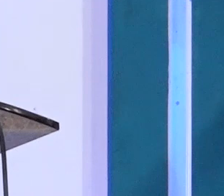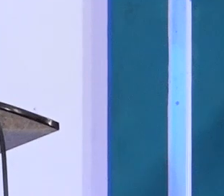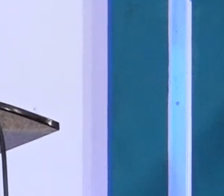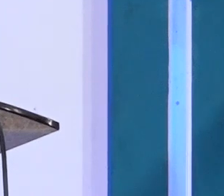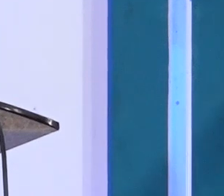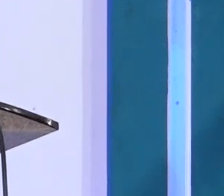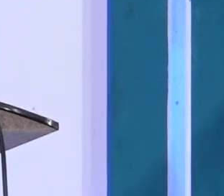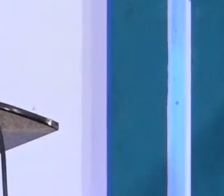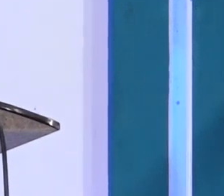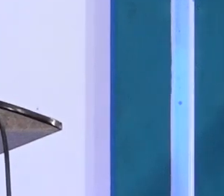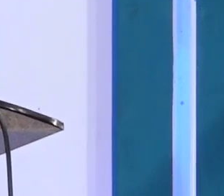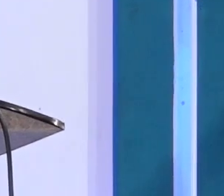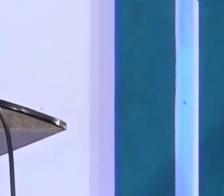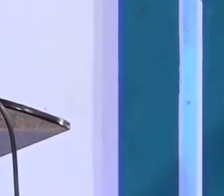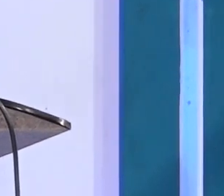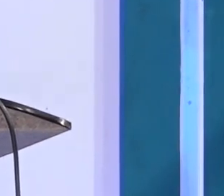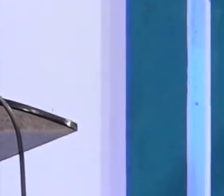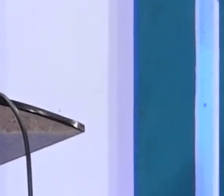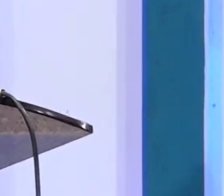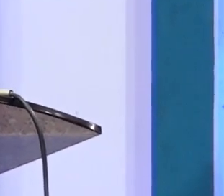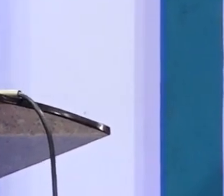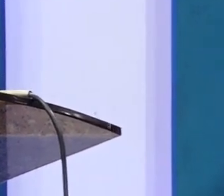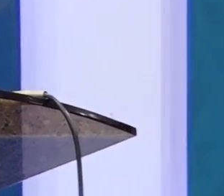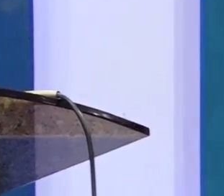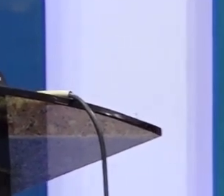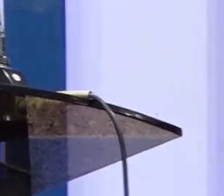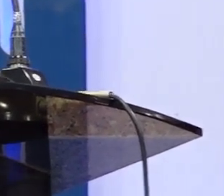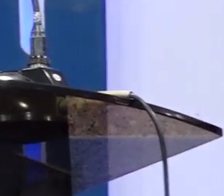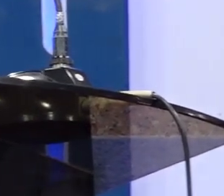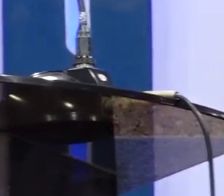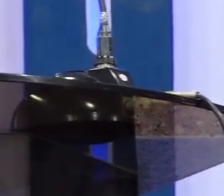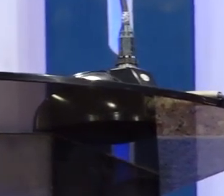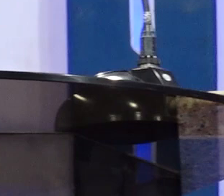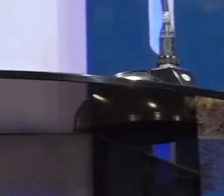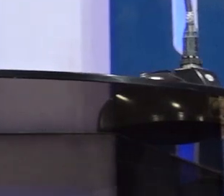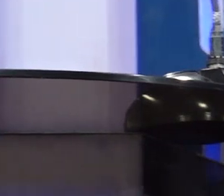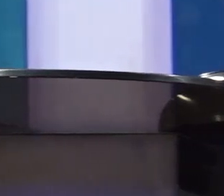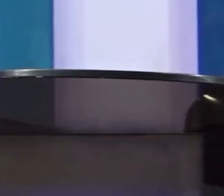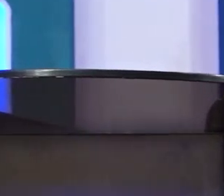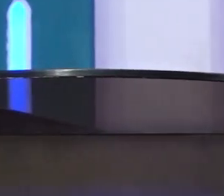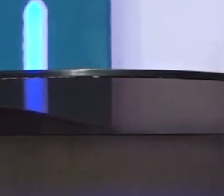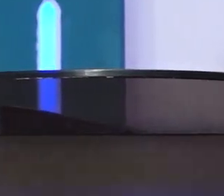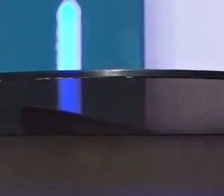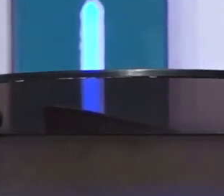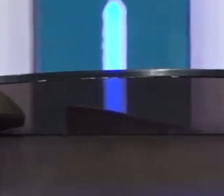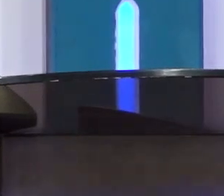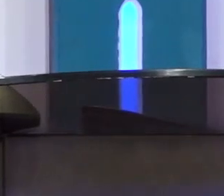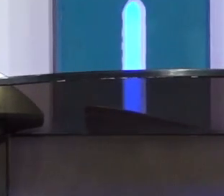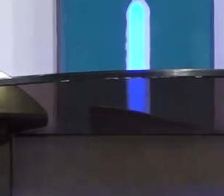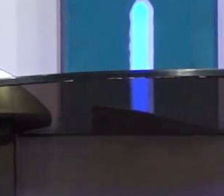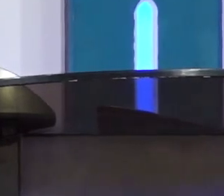stopped the floods. Hata kule ambako yalidhania yatafika hayakufika. Where it has not rained, it has not rained. Ilikuwa tuangoja huku pwani huku